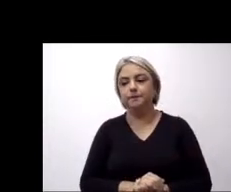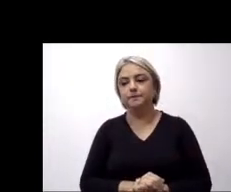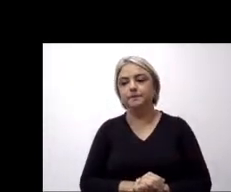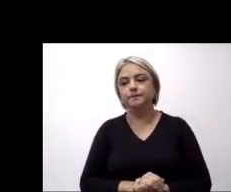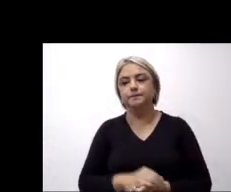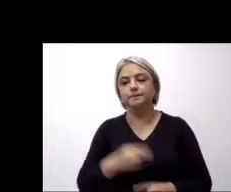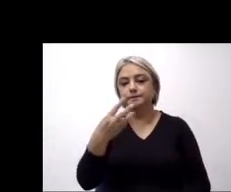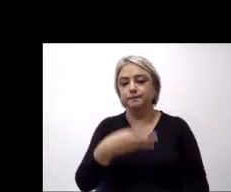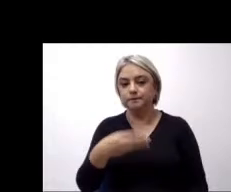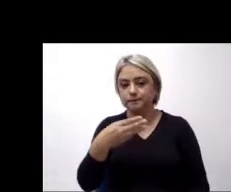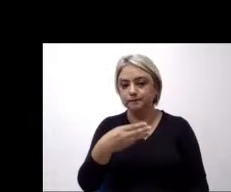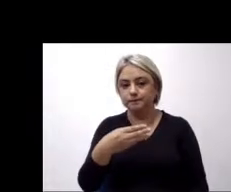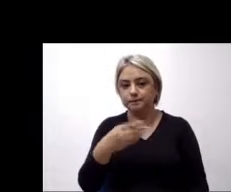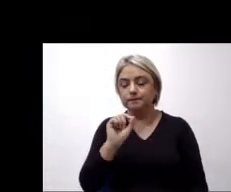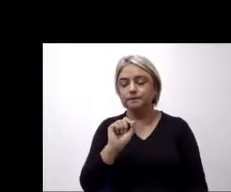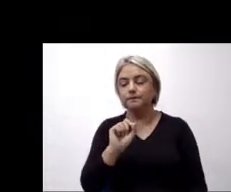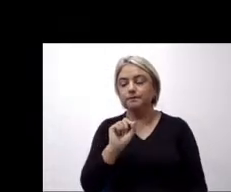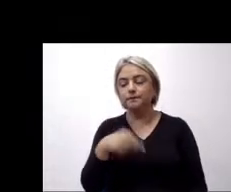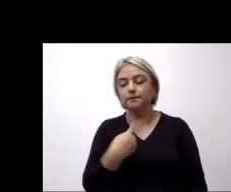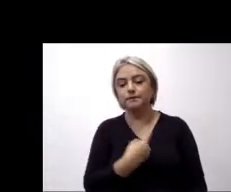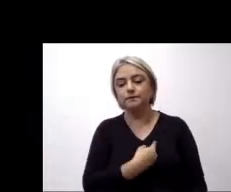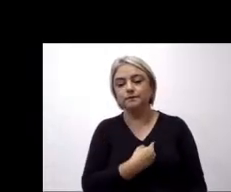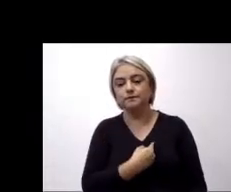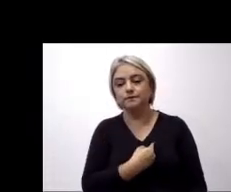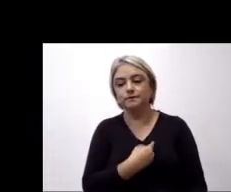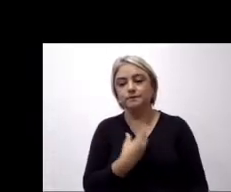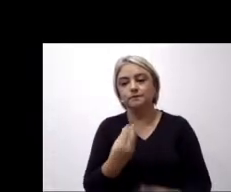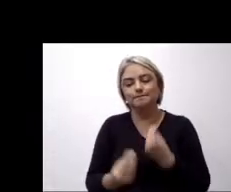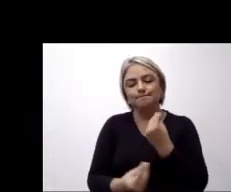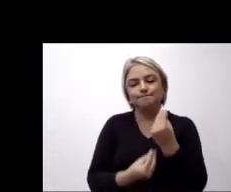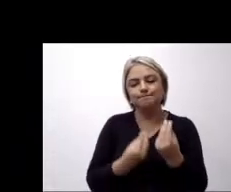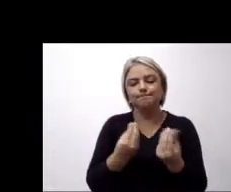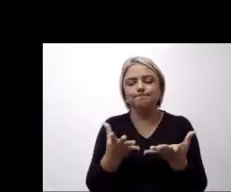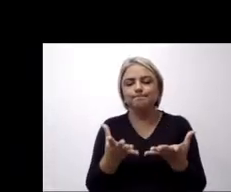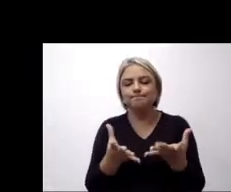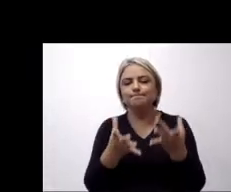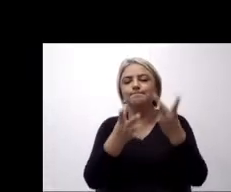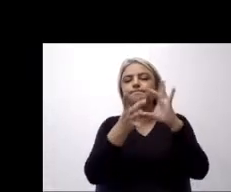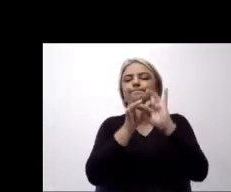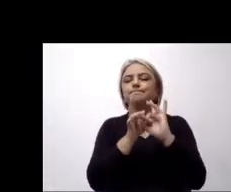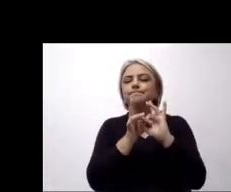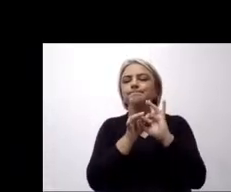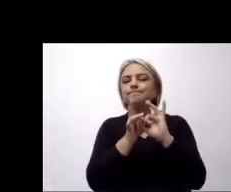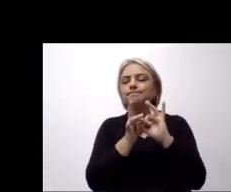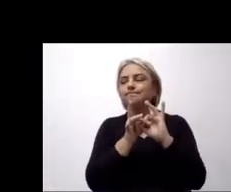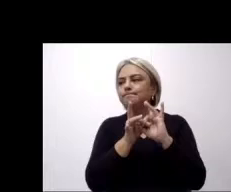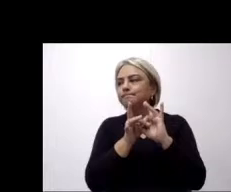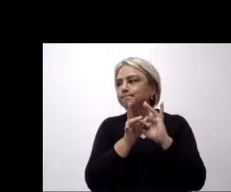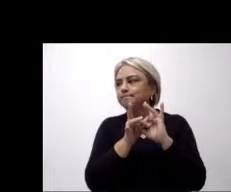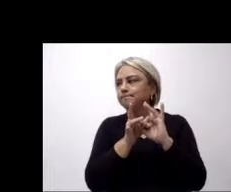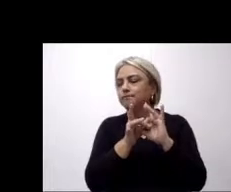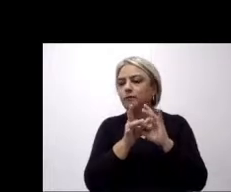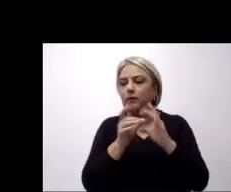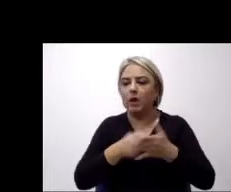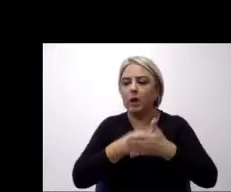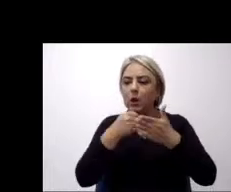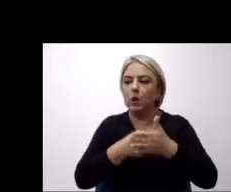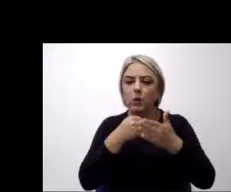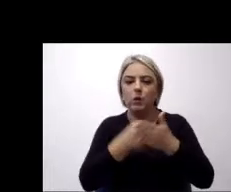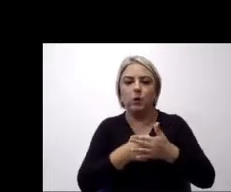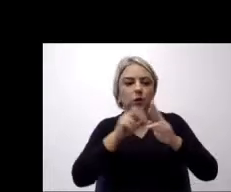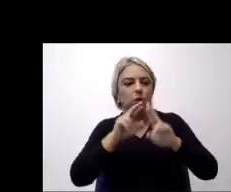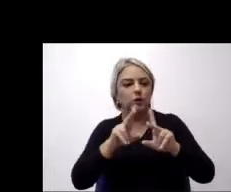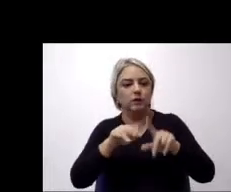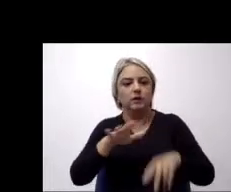how this coalition fight in the different space of debate. The main idea is that there